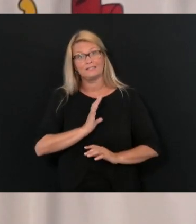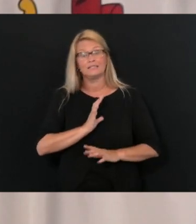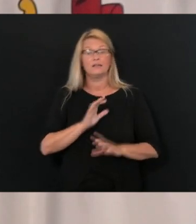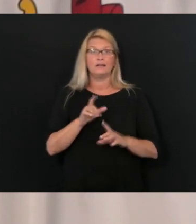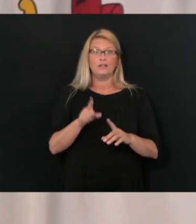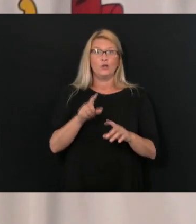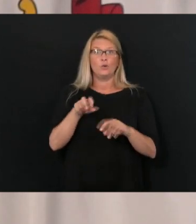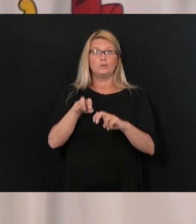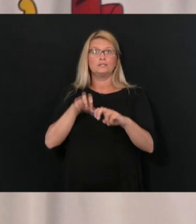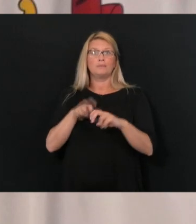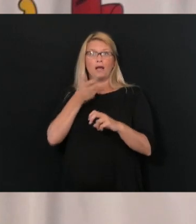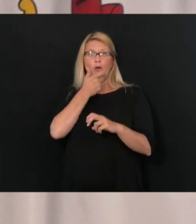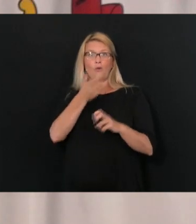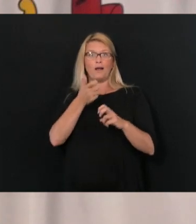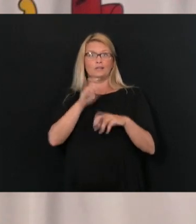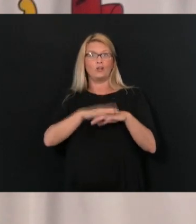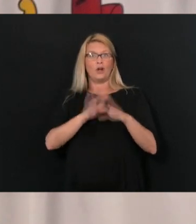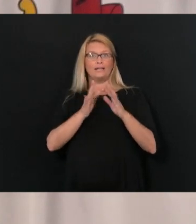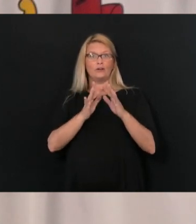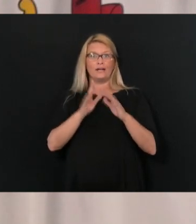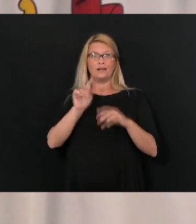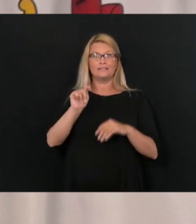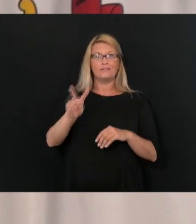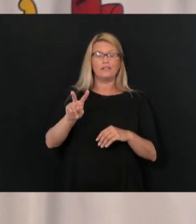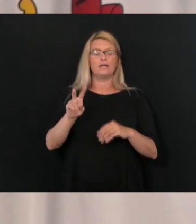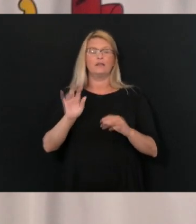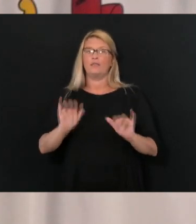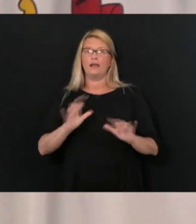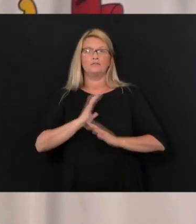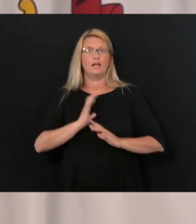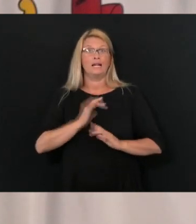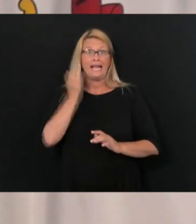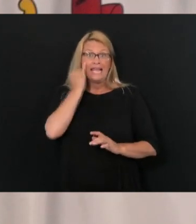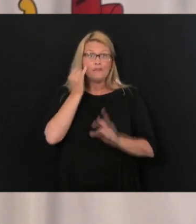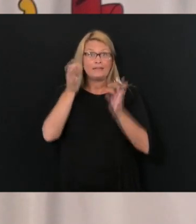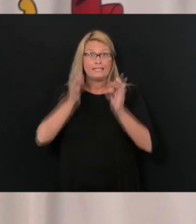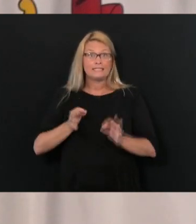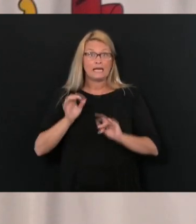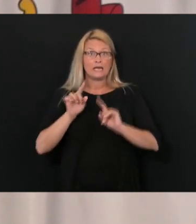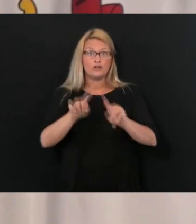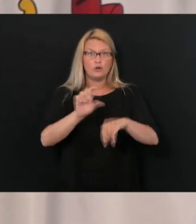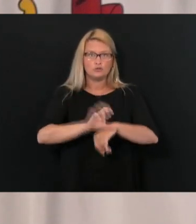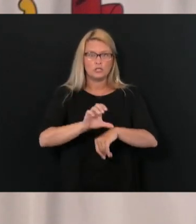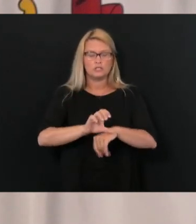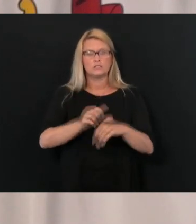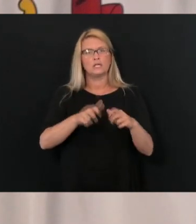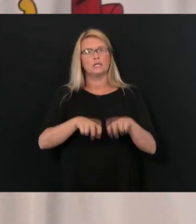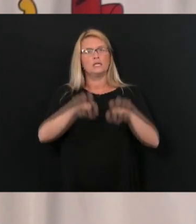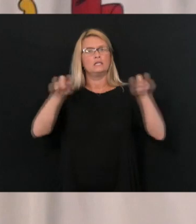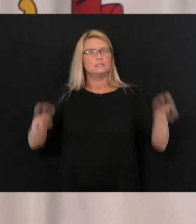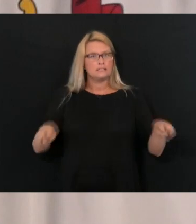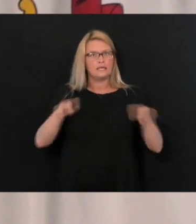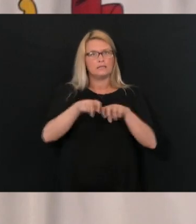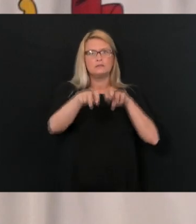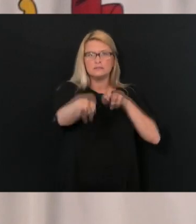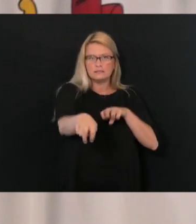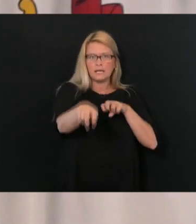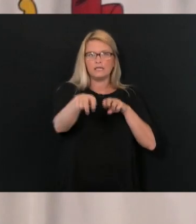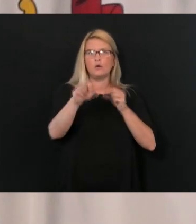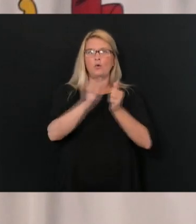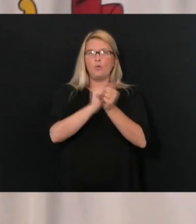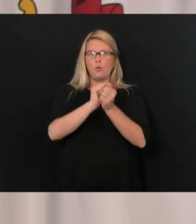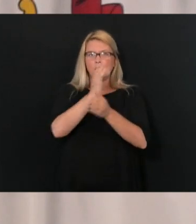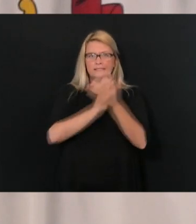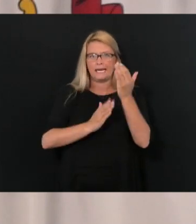go, whatever you do, a pew in between you, wear your mask, social distance, wash your hands, do all the stuff that you